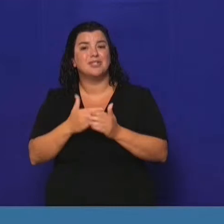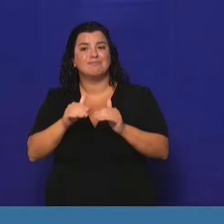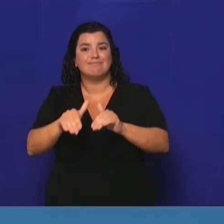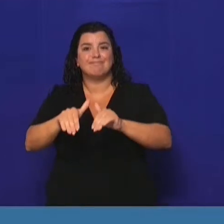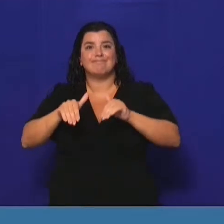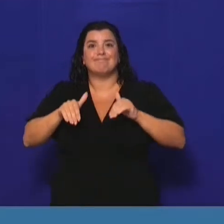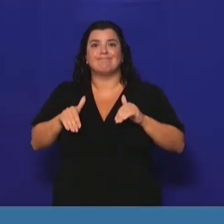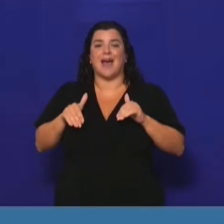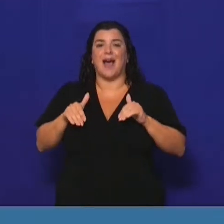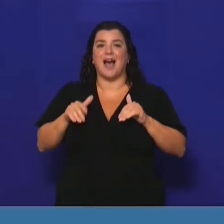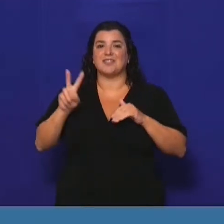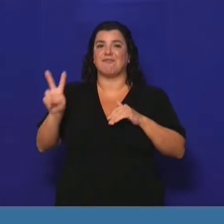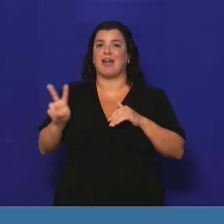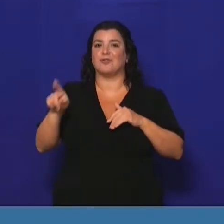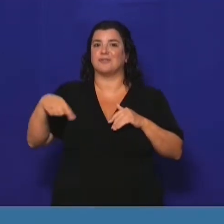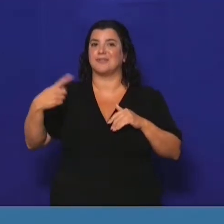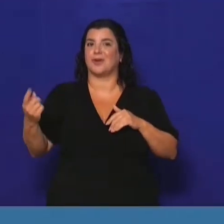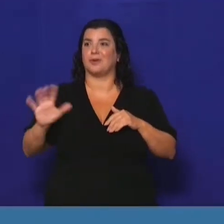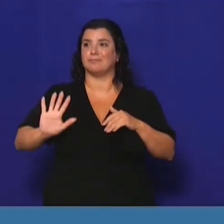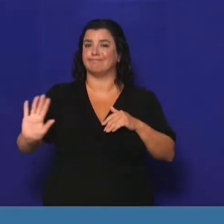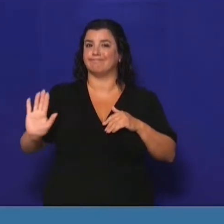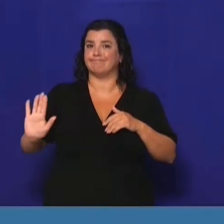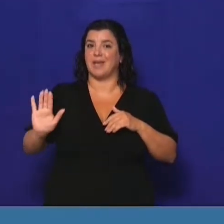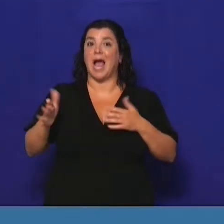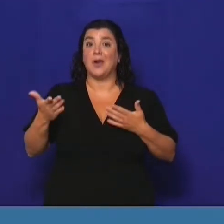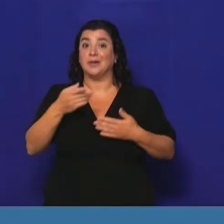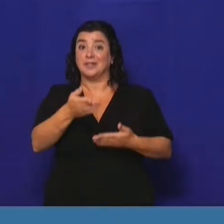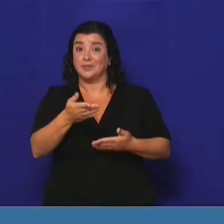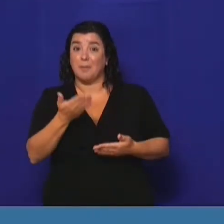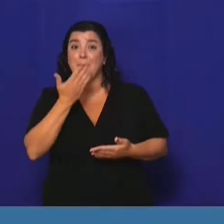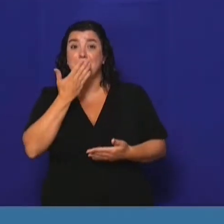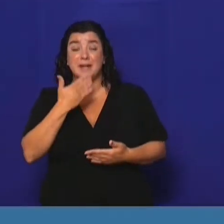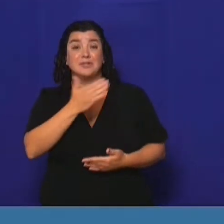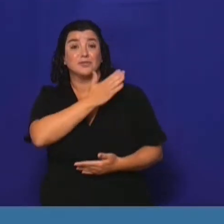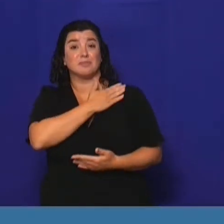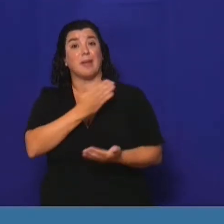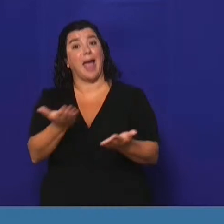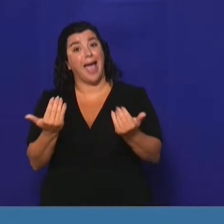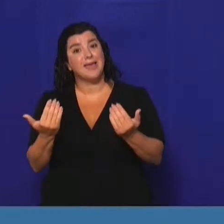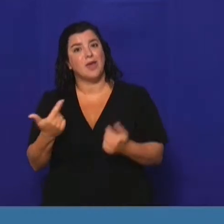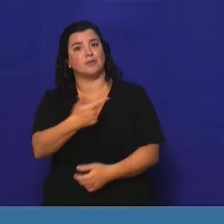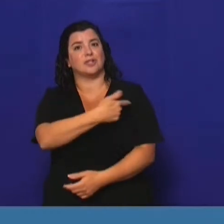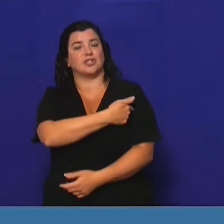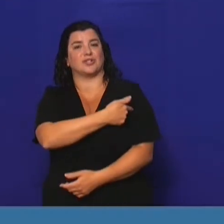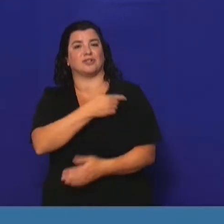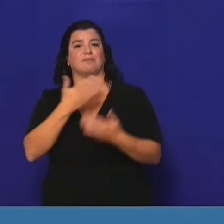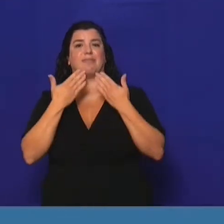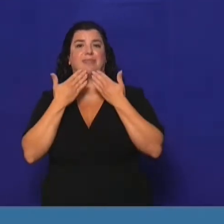allura fidejkom biex intom tkun tistgħu tiġu tieħdu din it-tilqima wkoll. Grazzi.